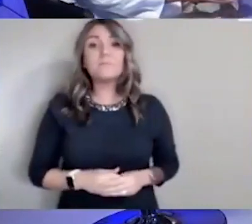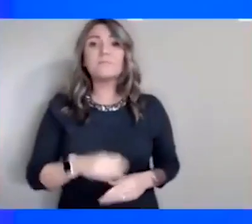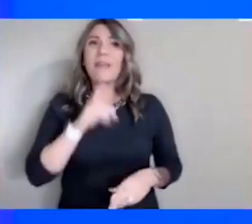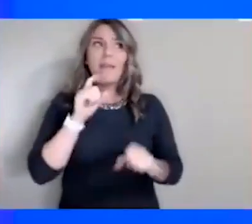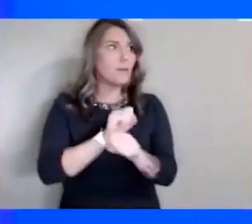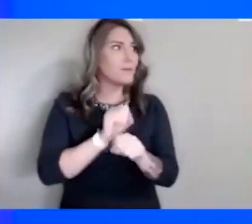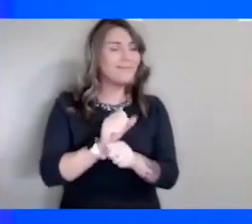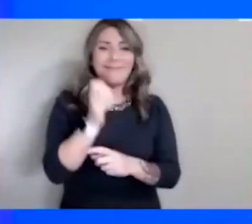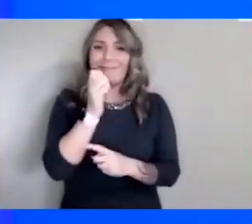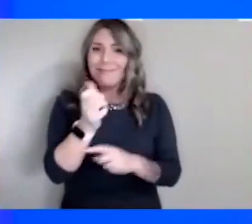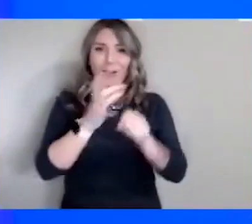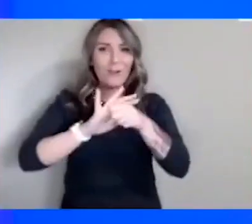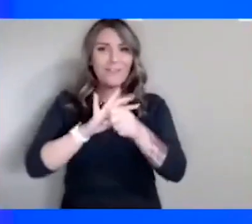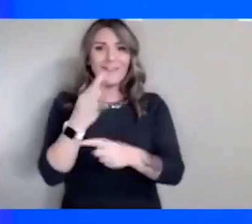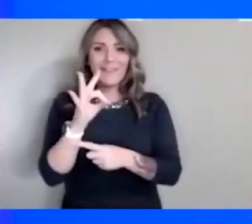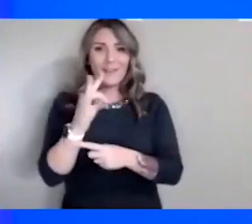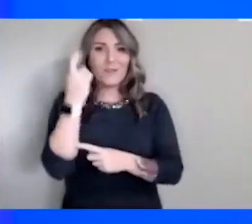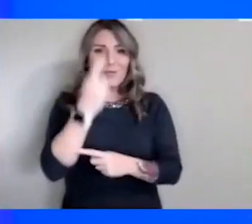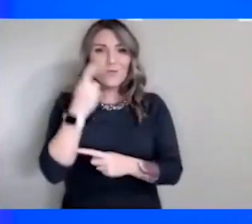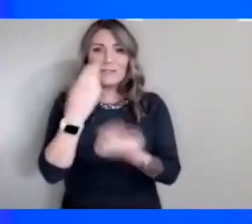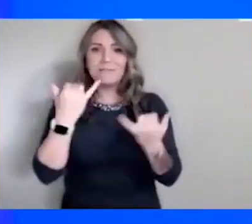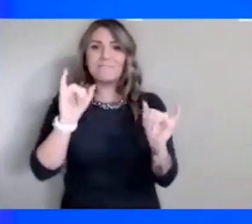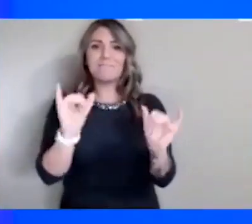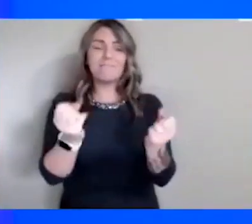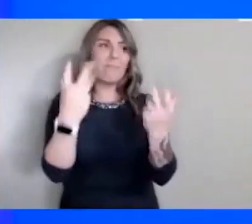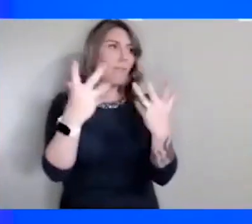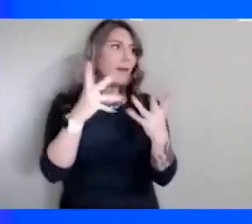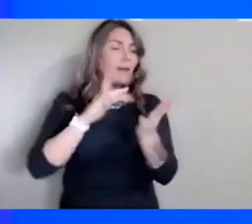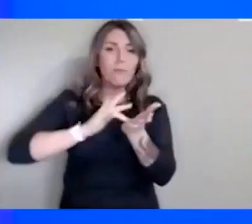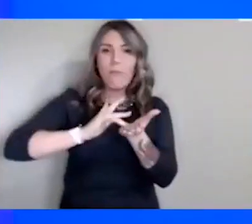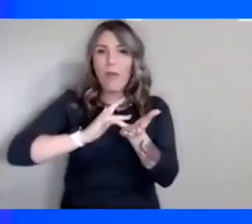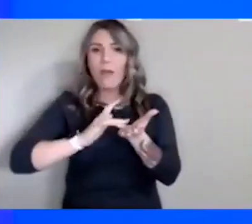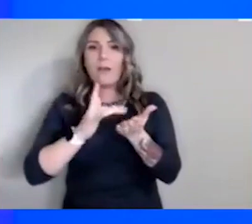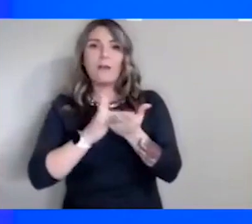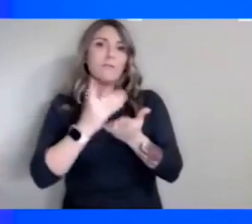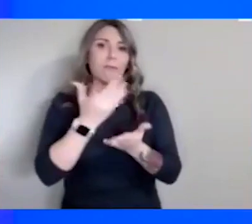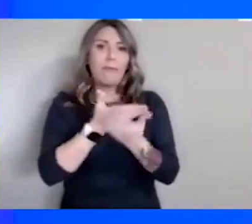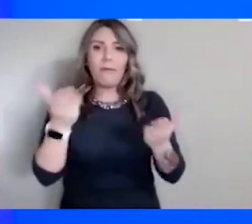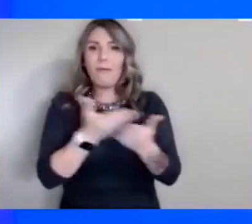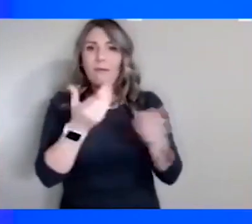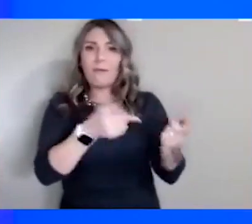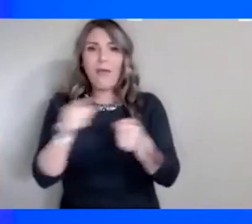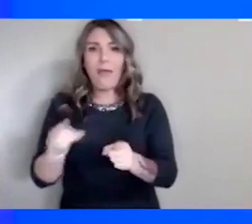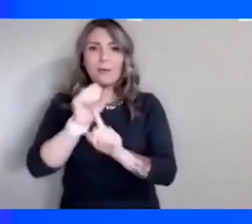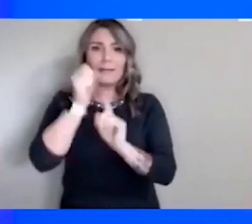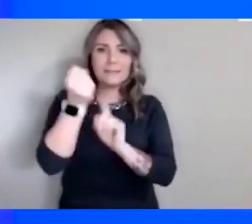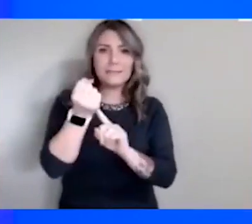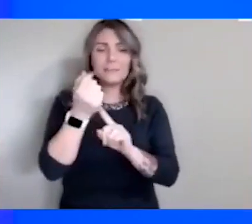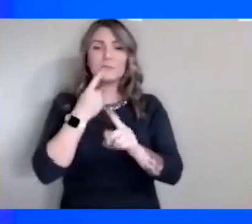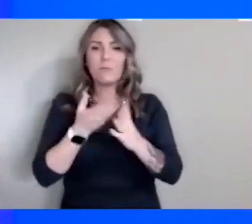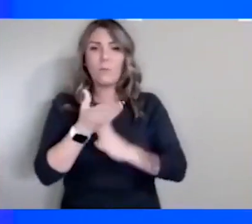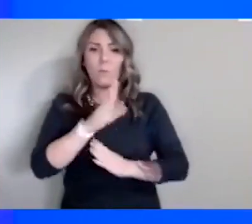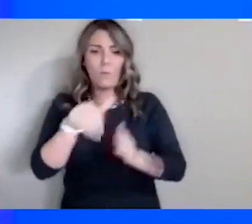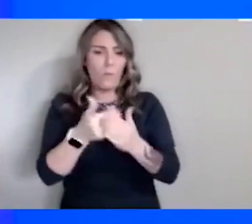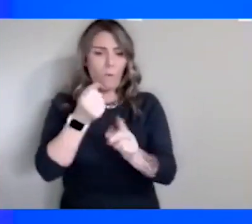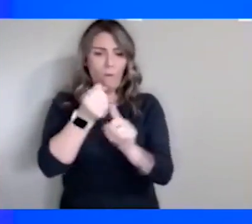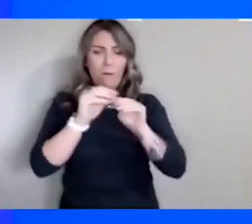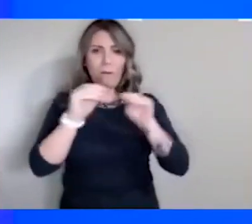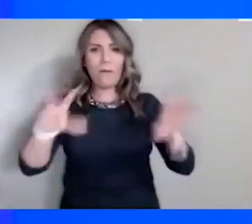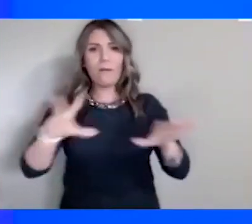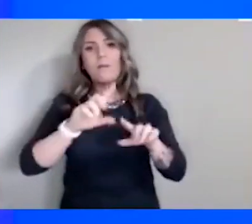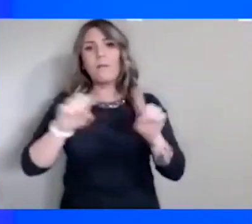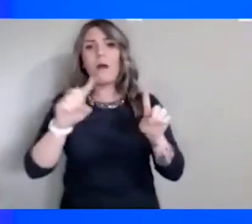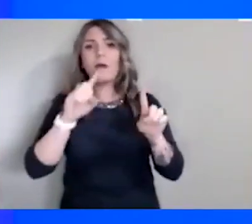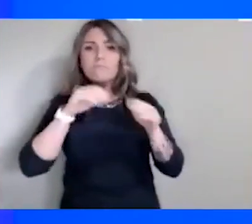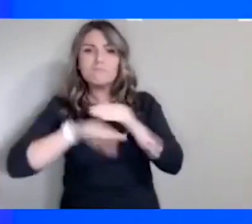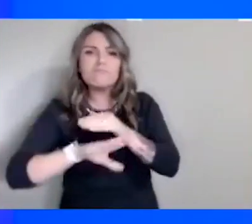there are still a lot of medical conditions that are going on. There have been through this whole pandemic, but they are coming in for, you know, other